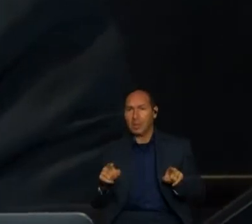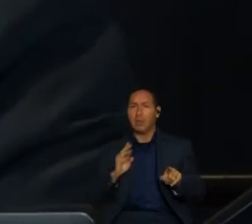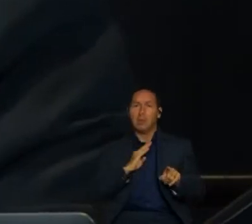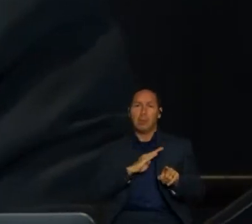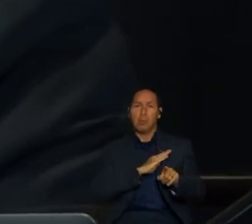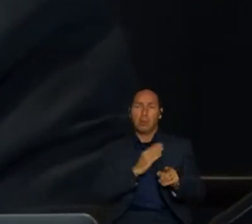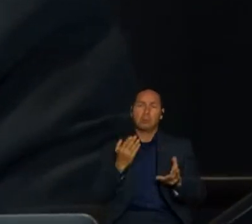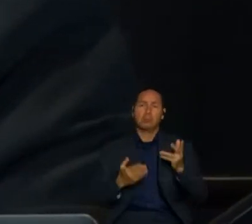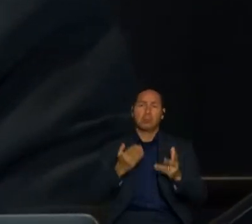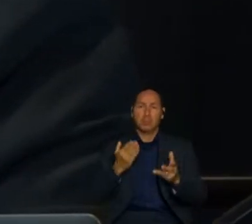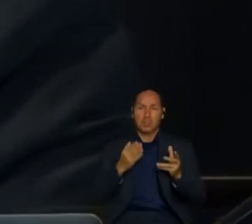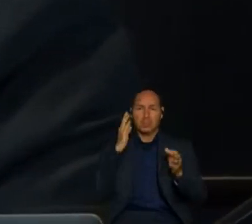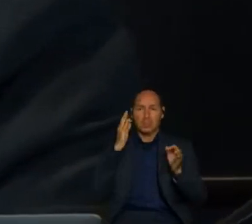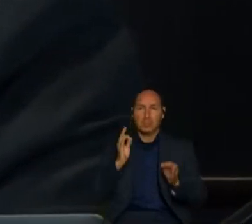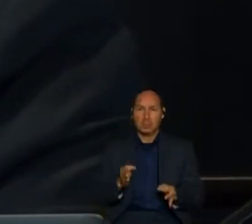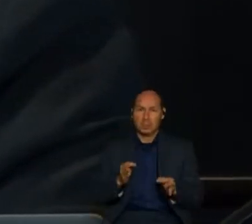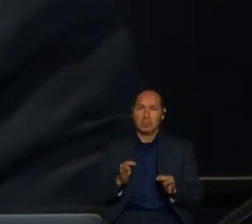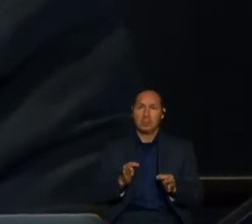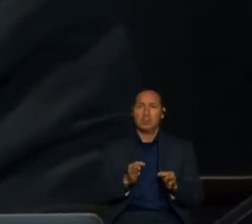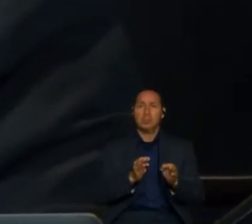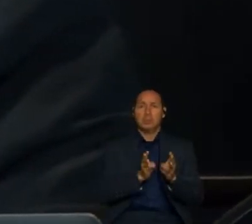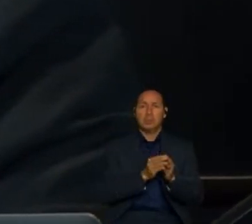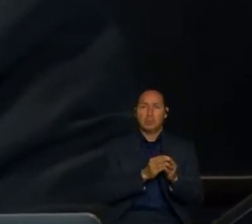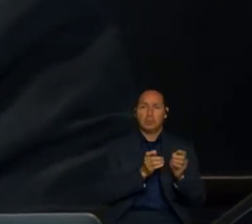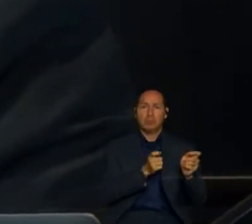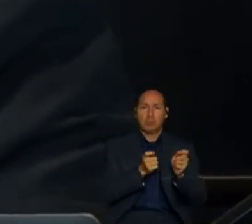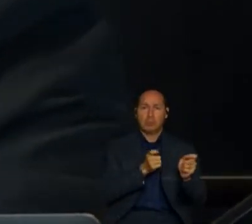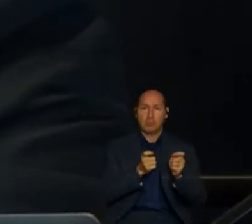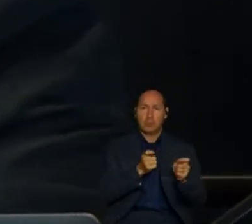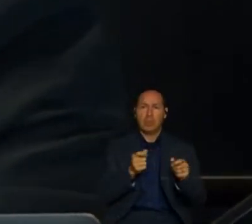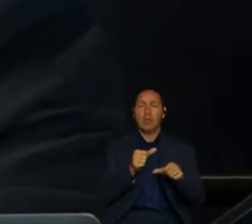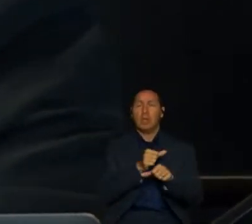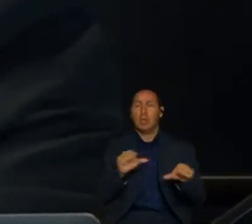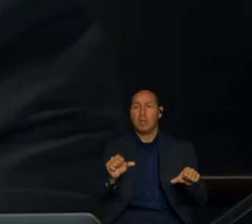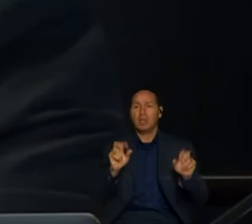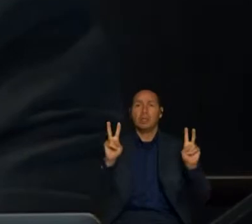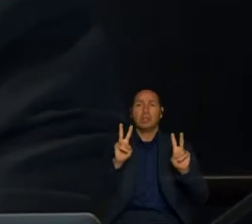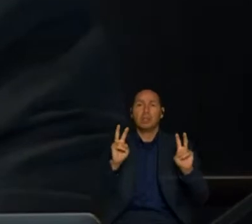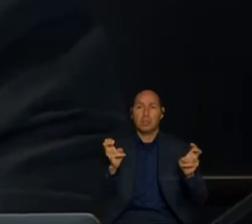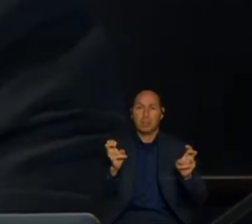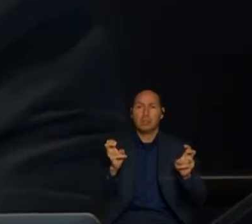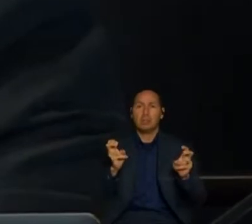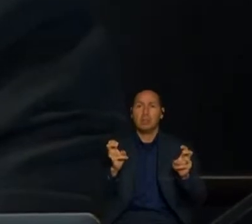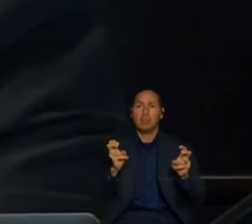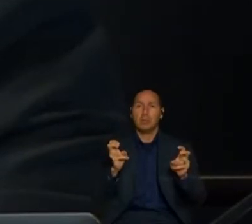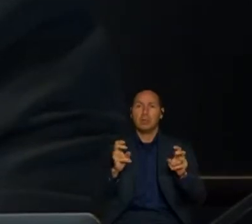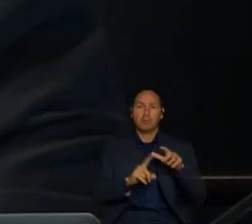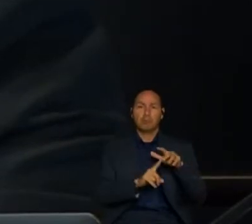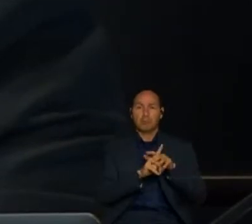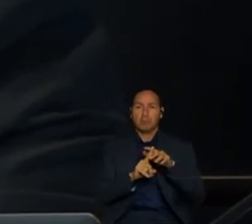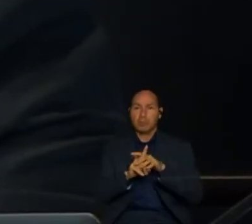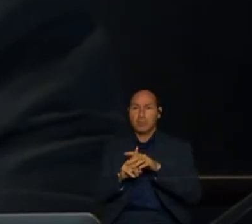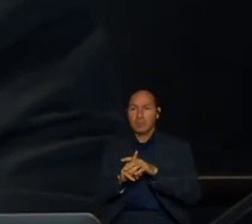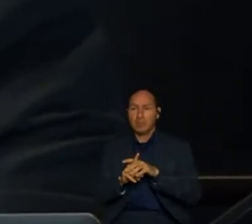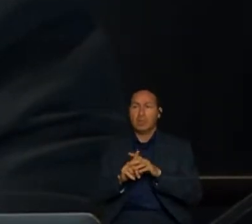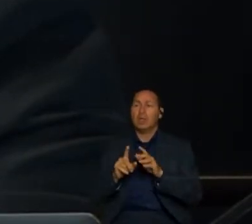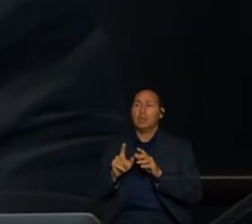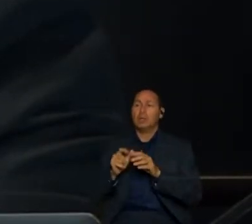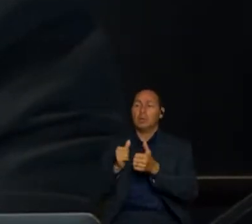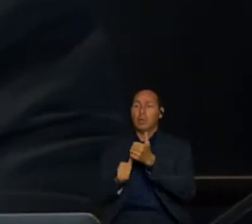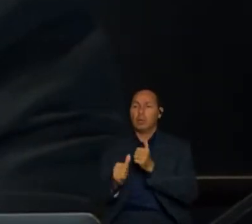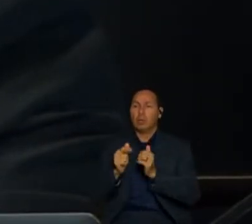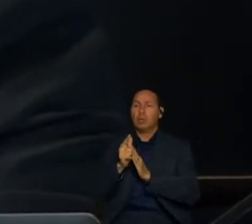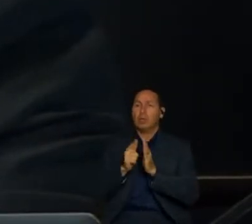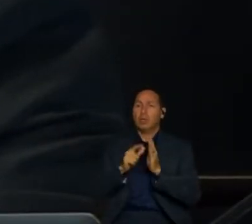consider in executive sessions any and all matters that it is authorized to consider under PROMESA,